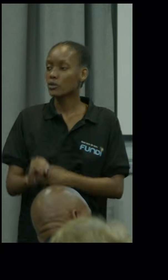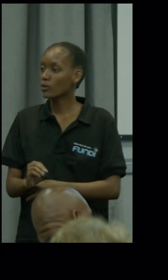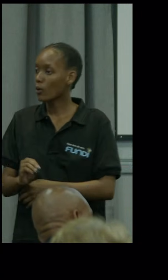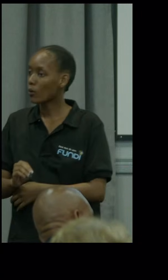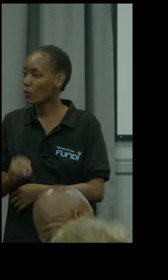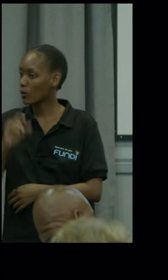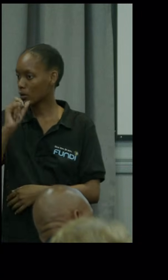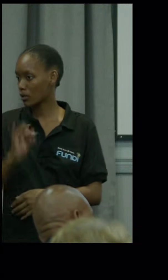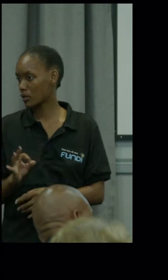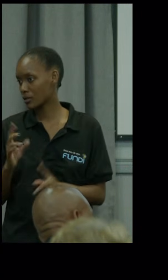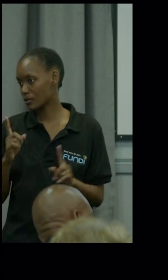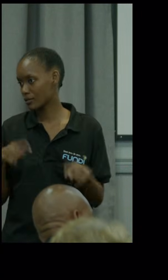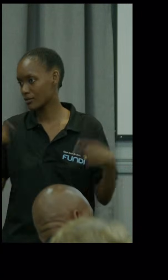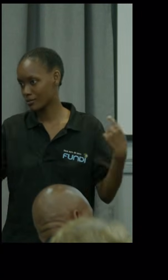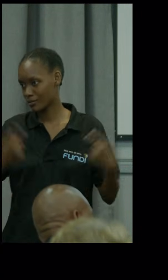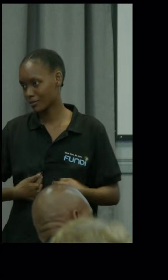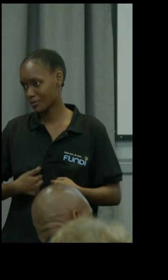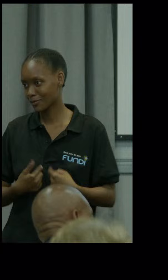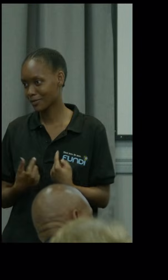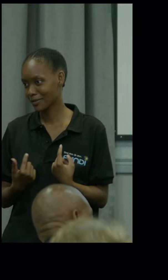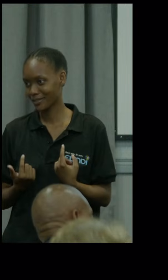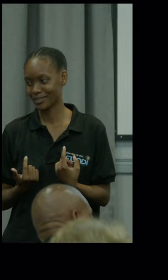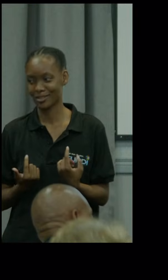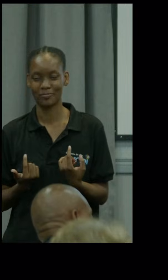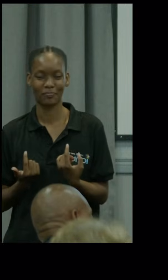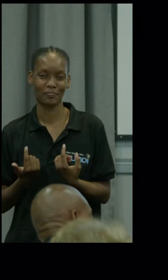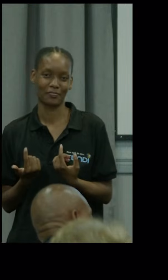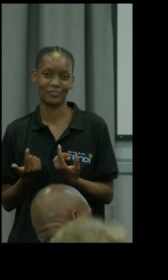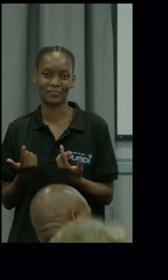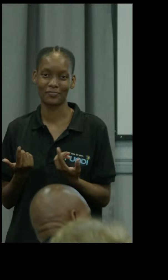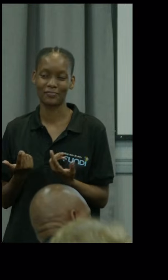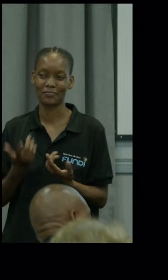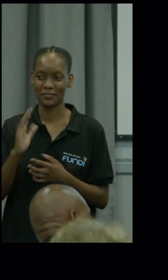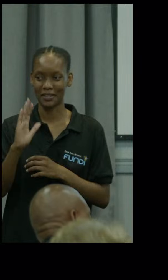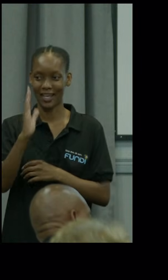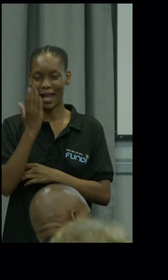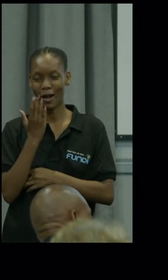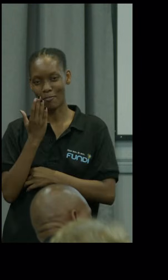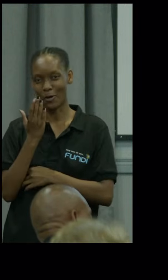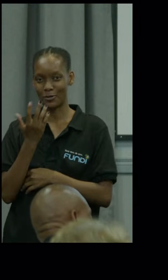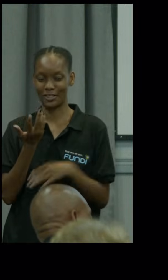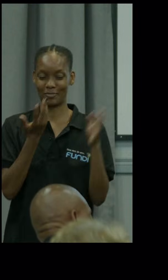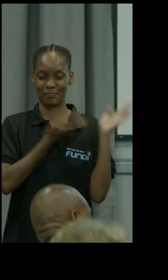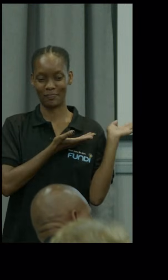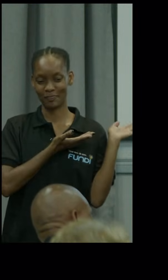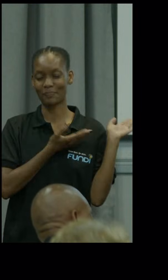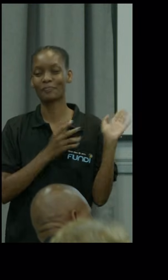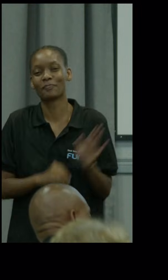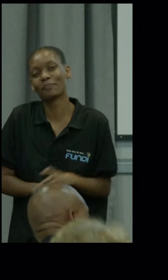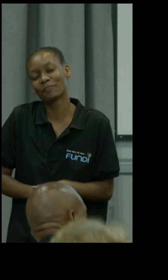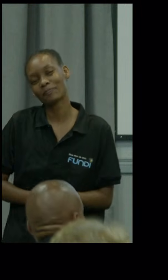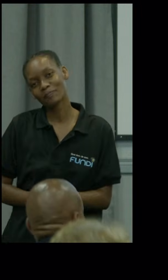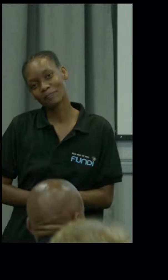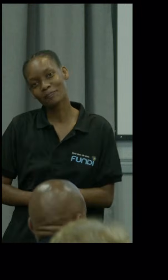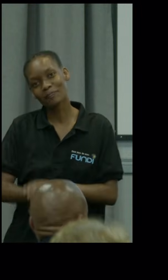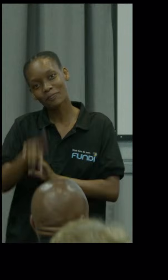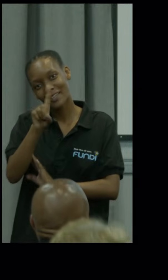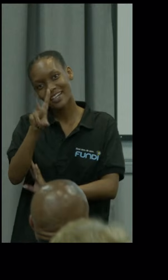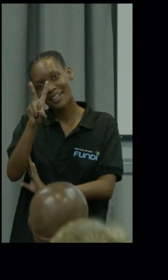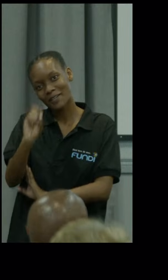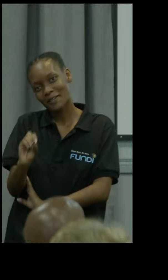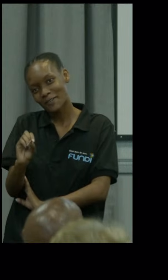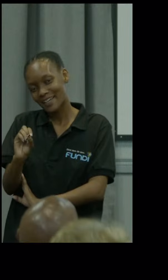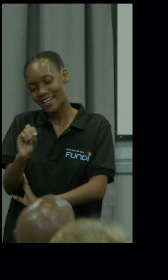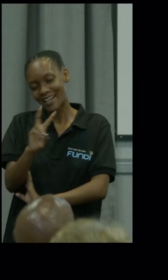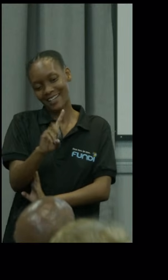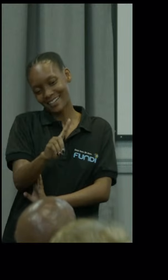along with this equality oriented approach, what I did was I took the 126,000